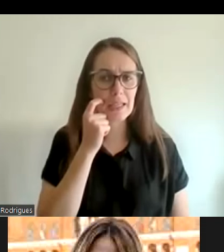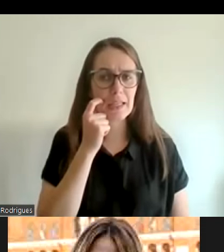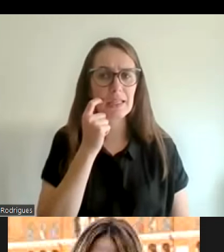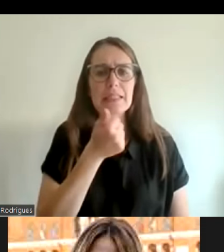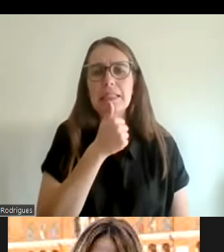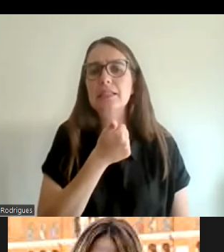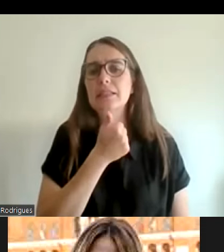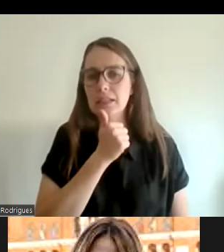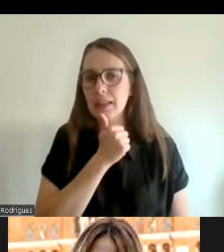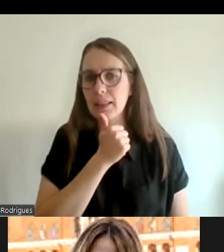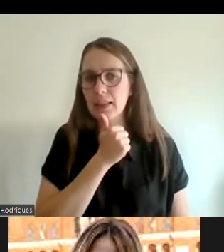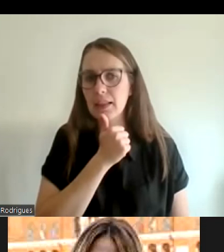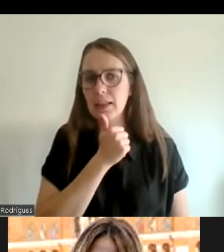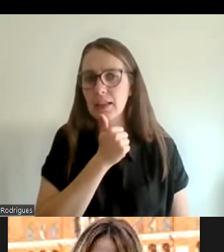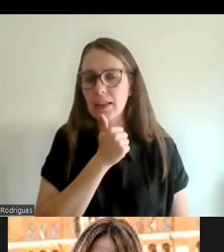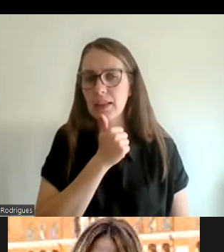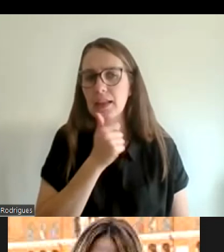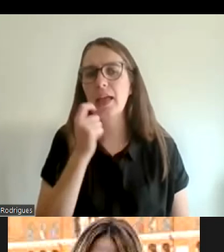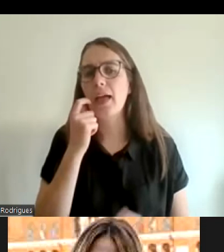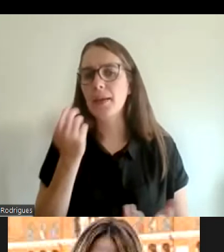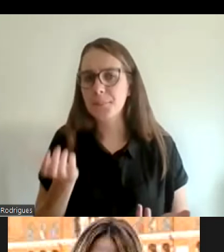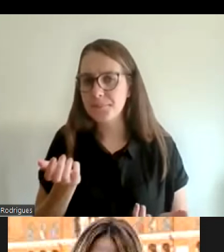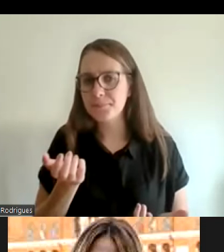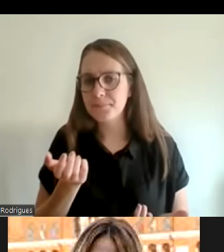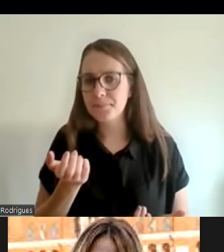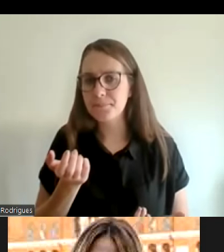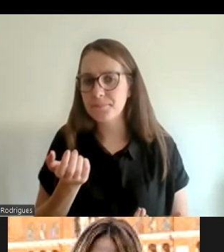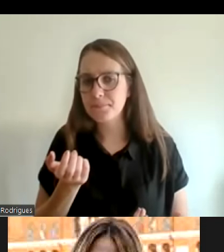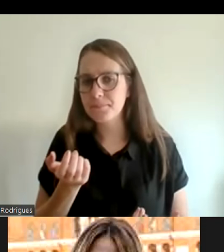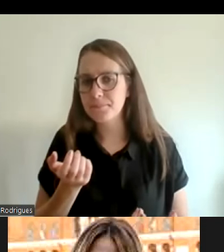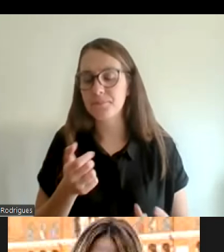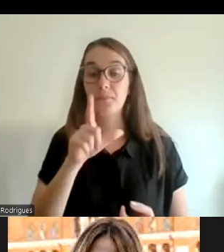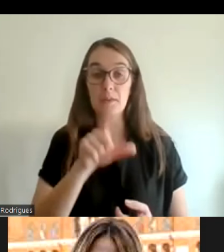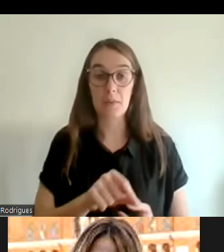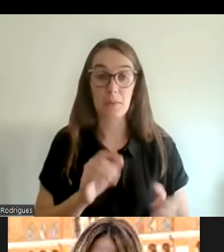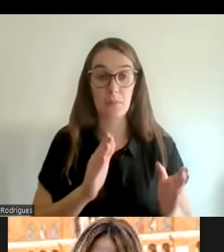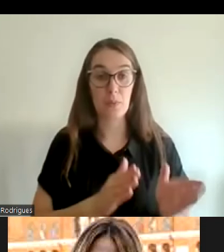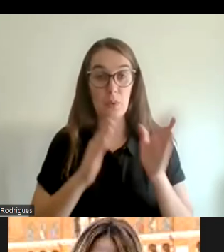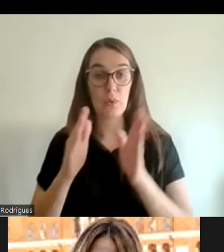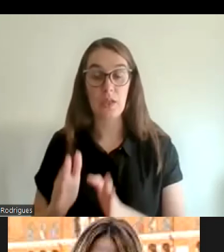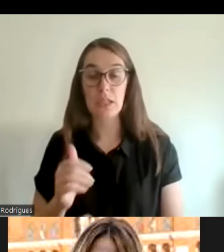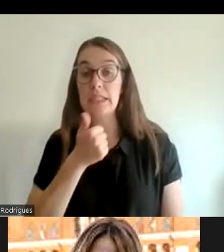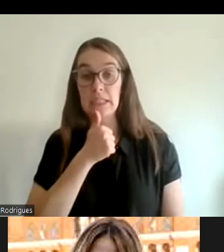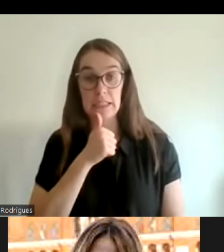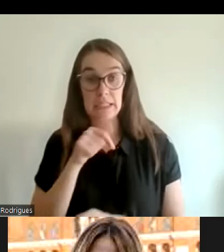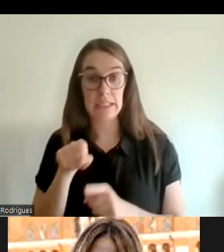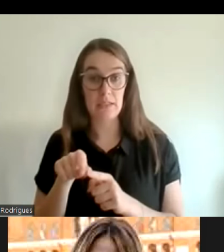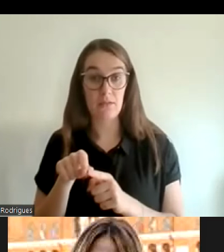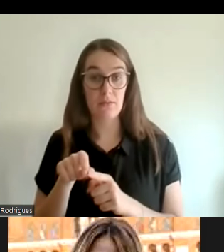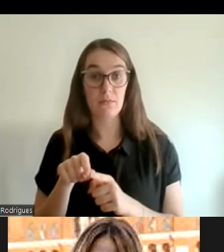decide it in it, and this decision cannot be a